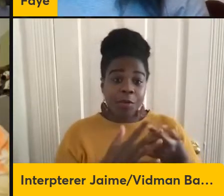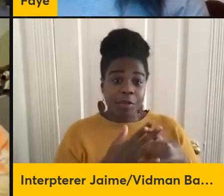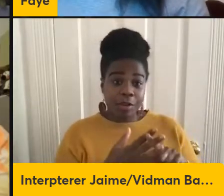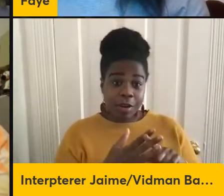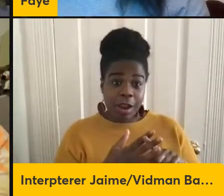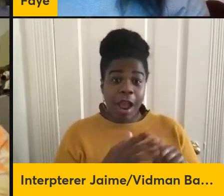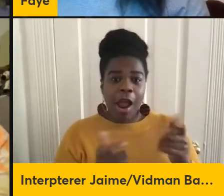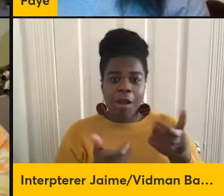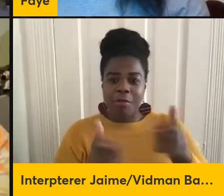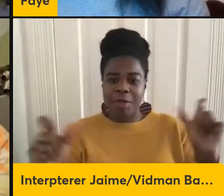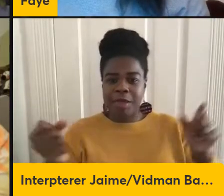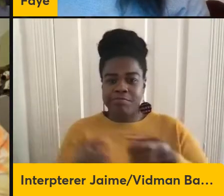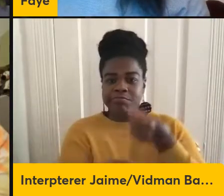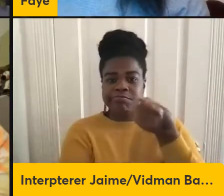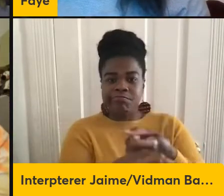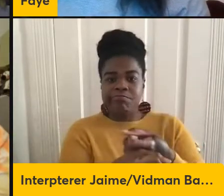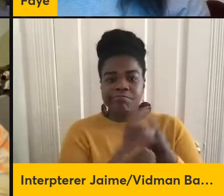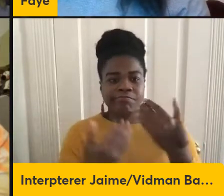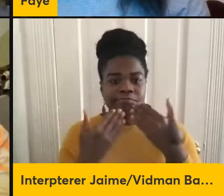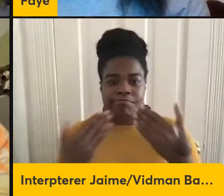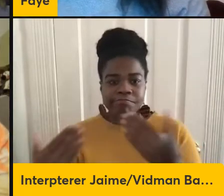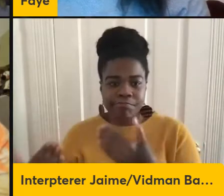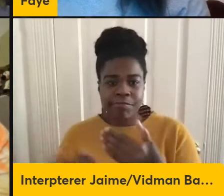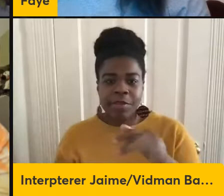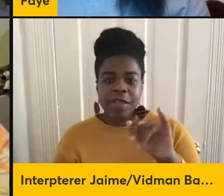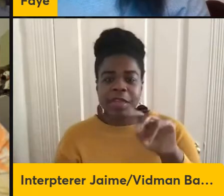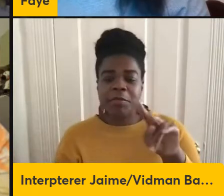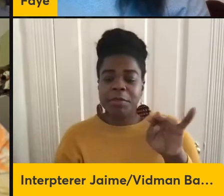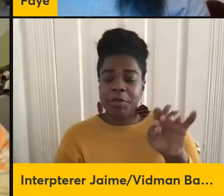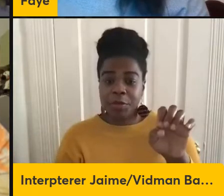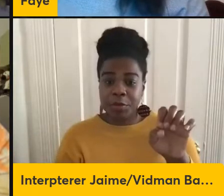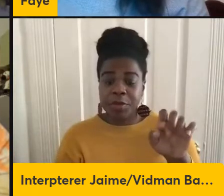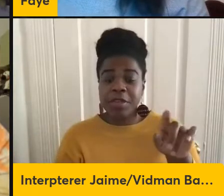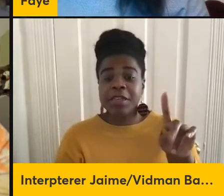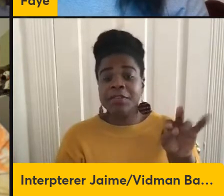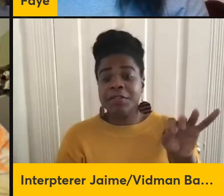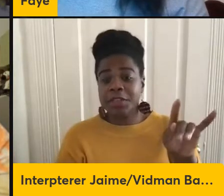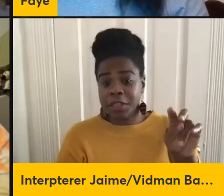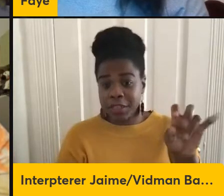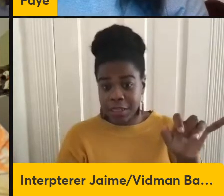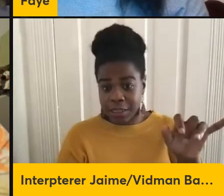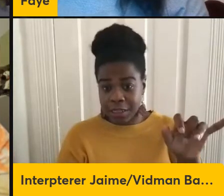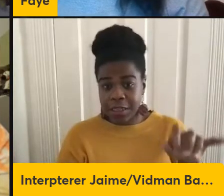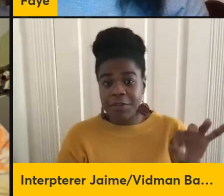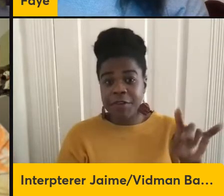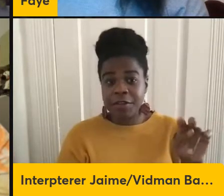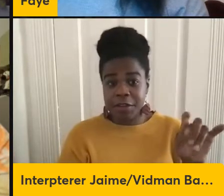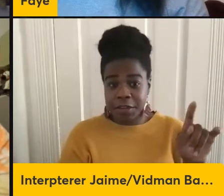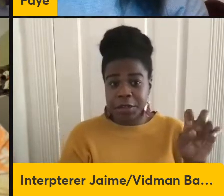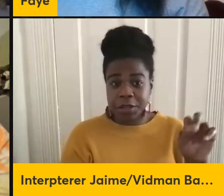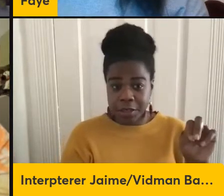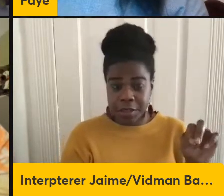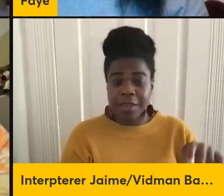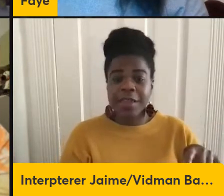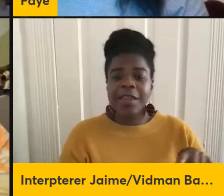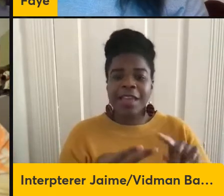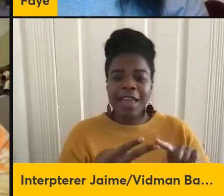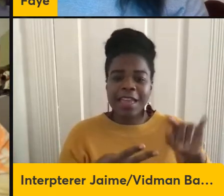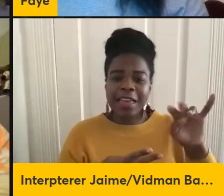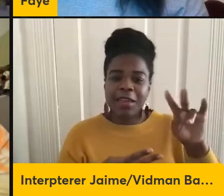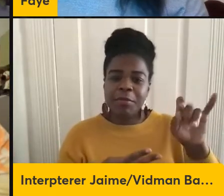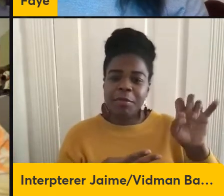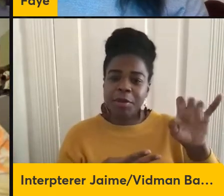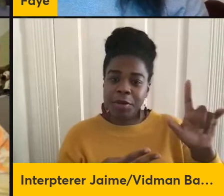major sponsors, the Immune Deficiency Foundation and Imperial College